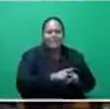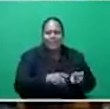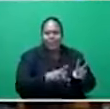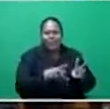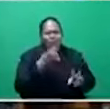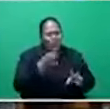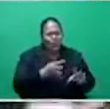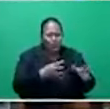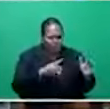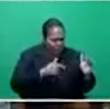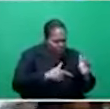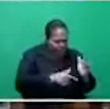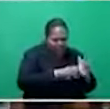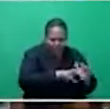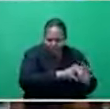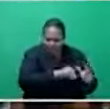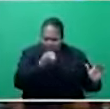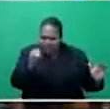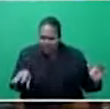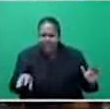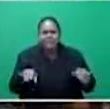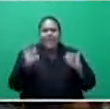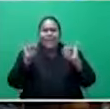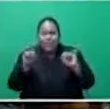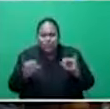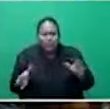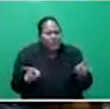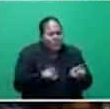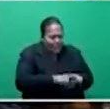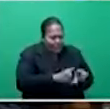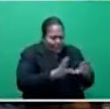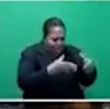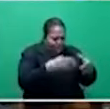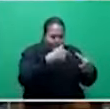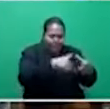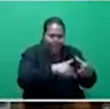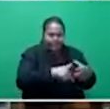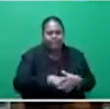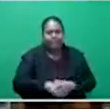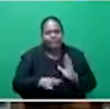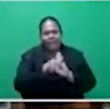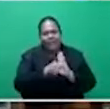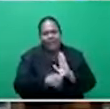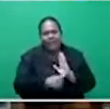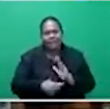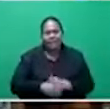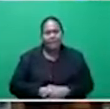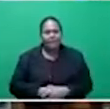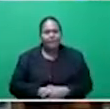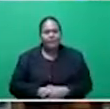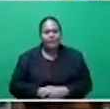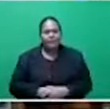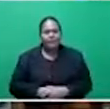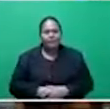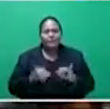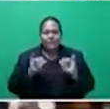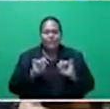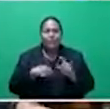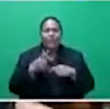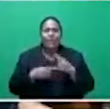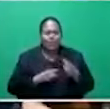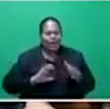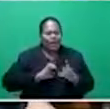of other things in here. This is under the Mining Act. Mr. Speaker, sir. It is an issue which is associated with environmental